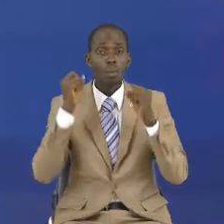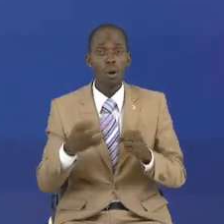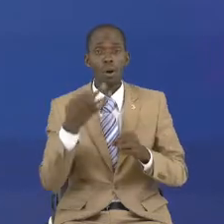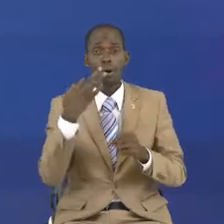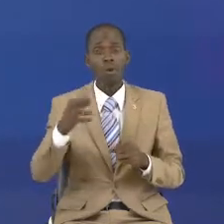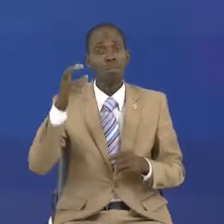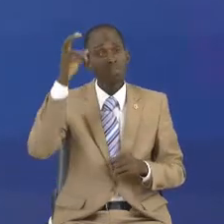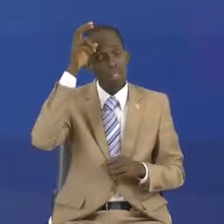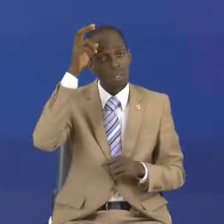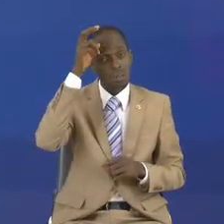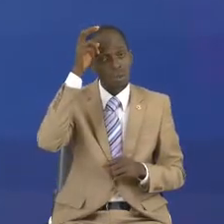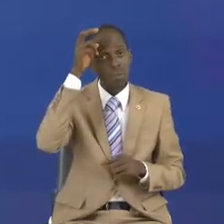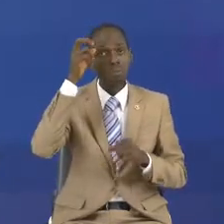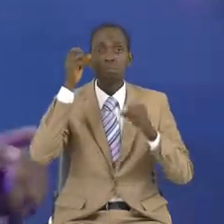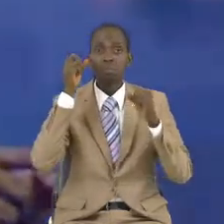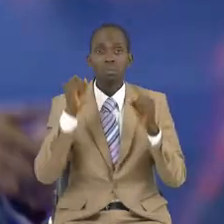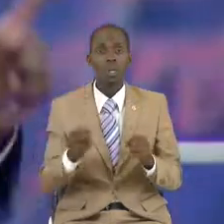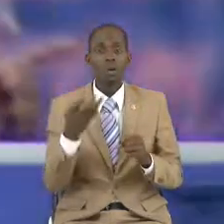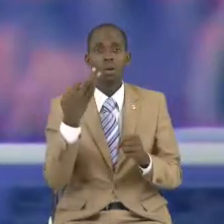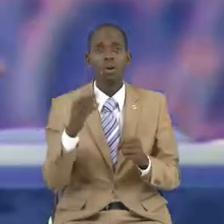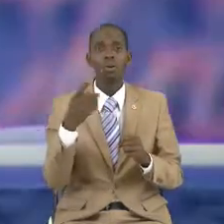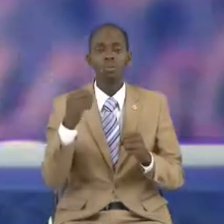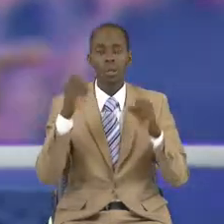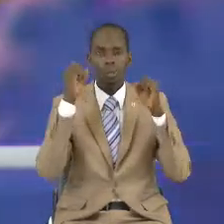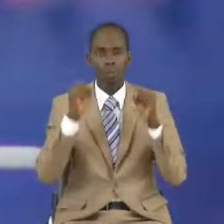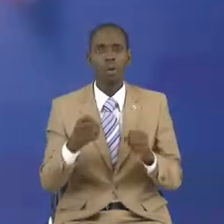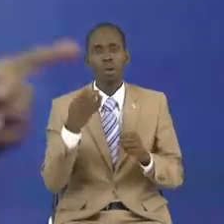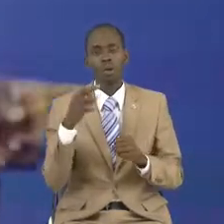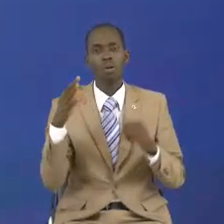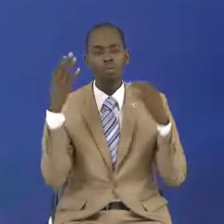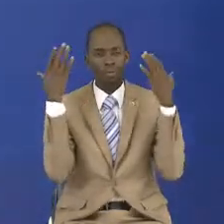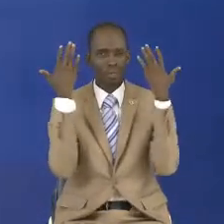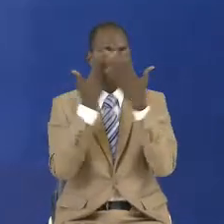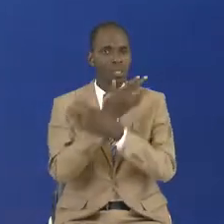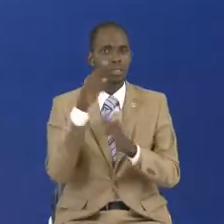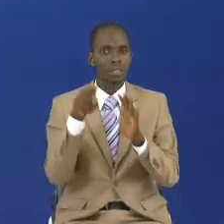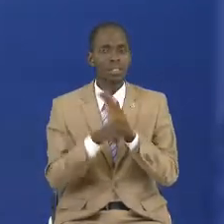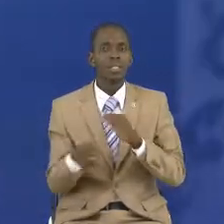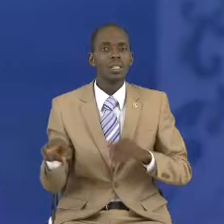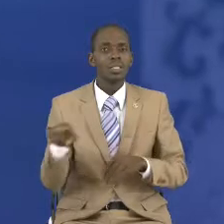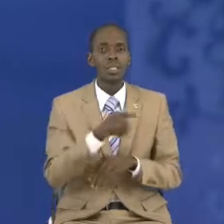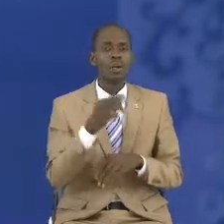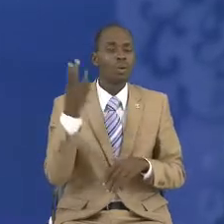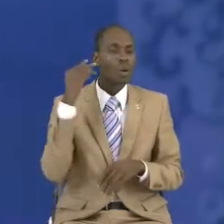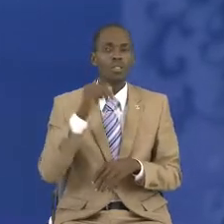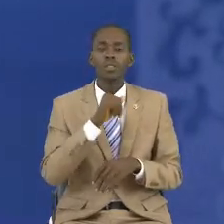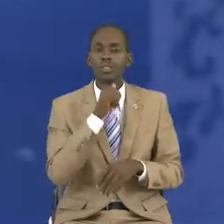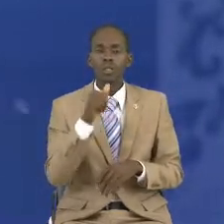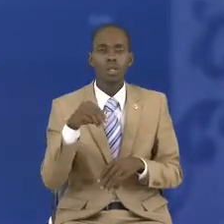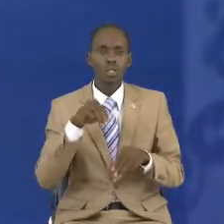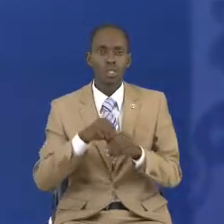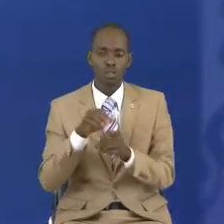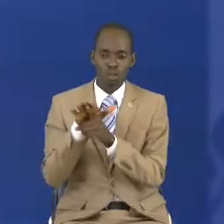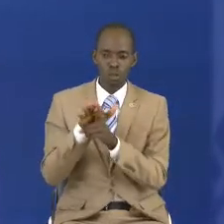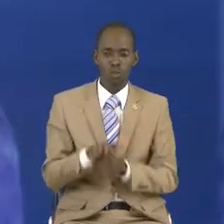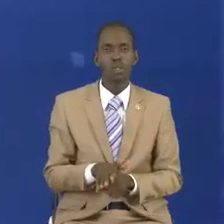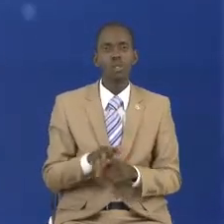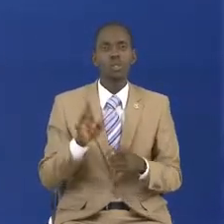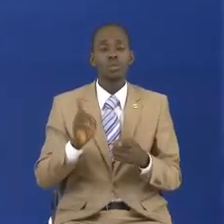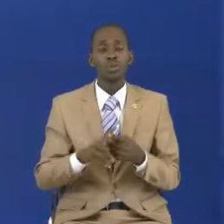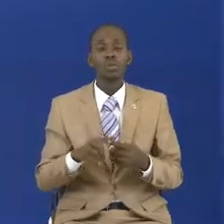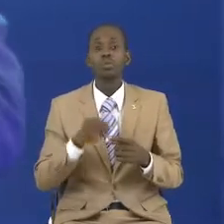power of the powers of darkness they were not is subjection to evil angels